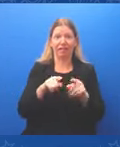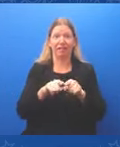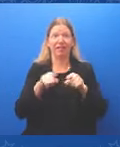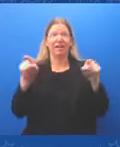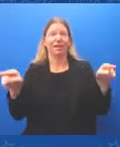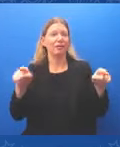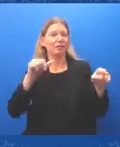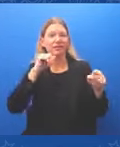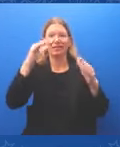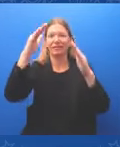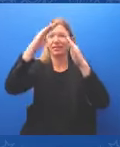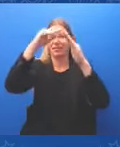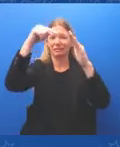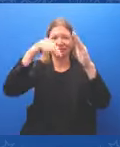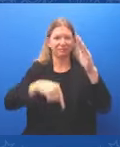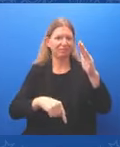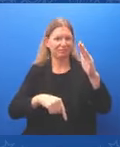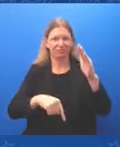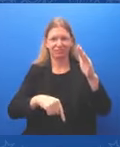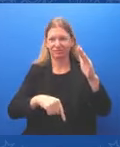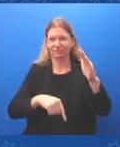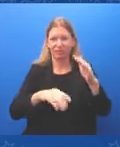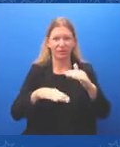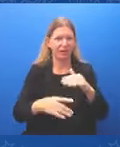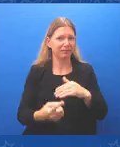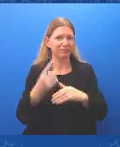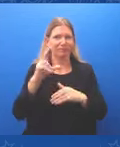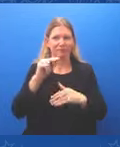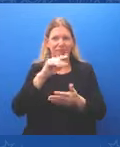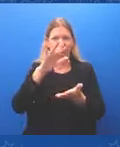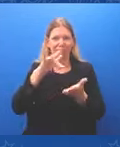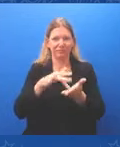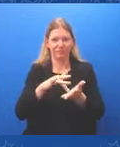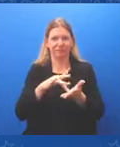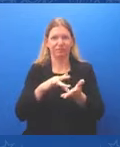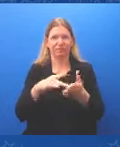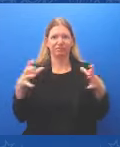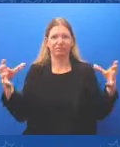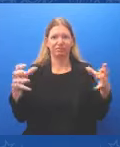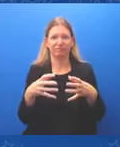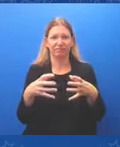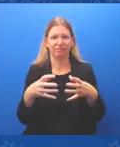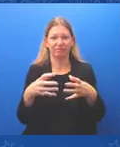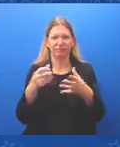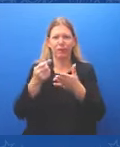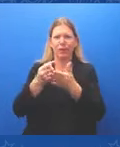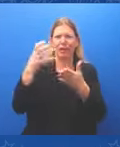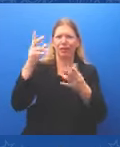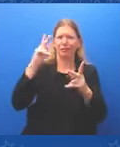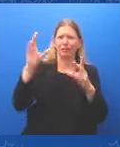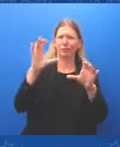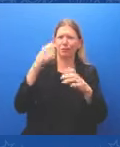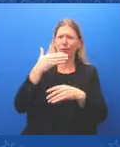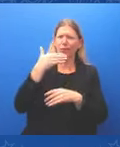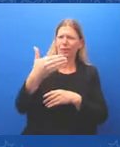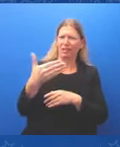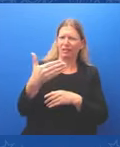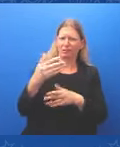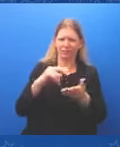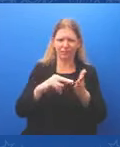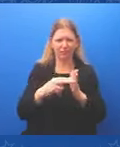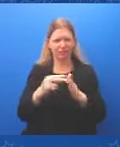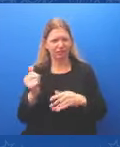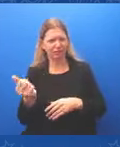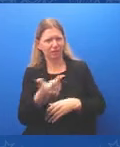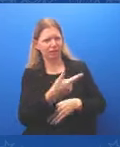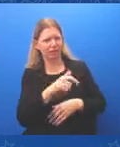and everybody has a shot. We're investing in all of America, and all Americans, the entire nation's future. And I would argue our